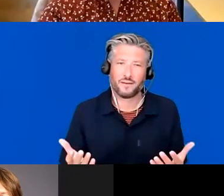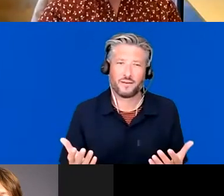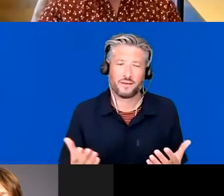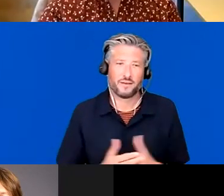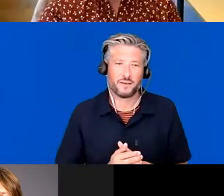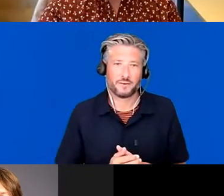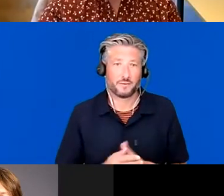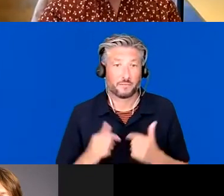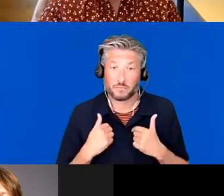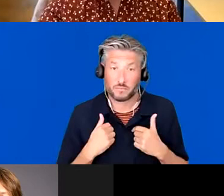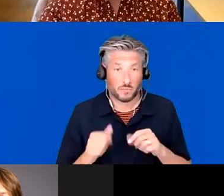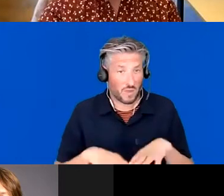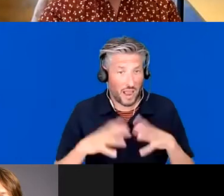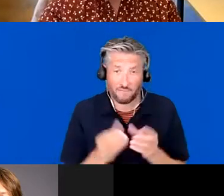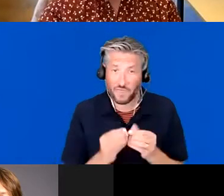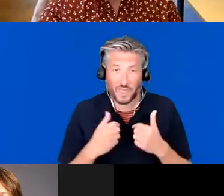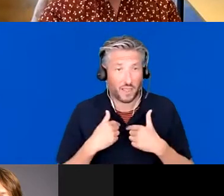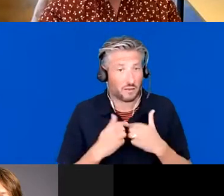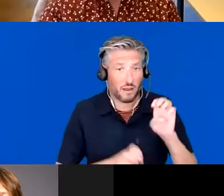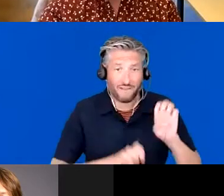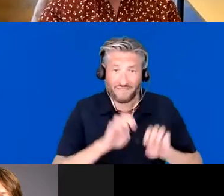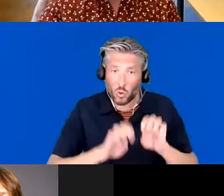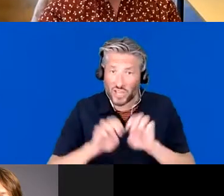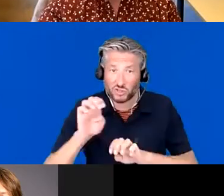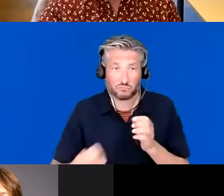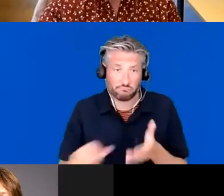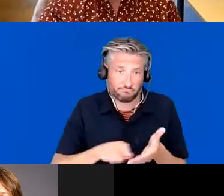wrote everything down, so I'll send the link of a pre-paper